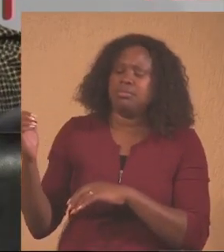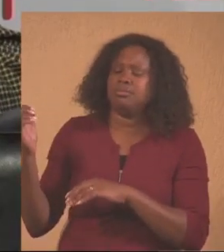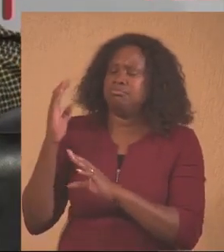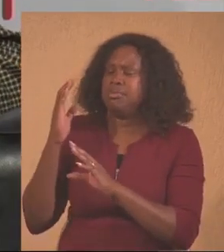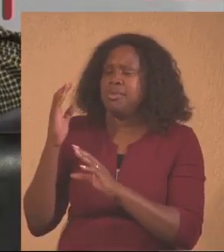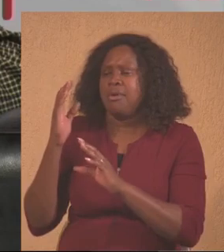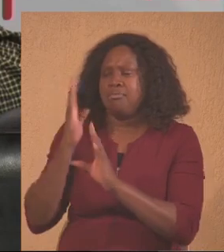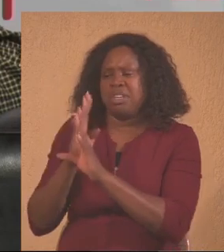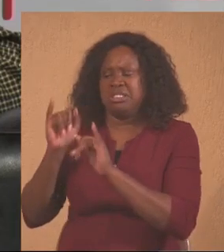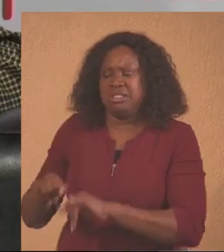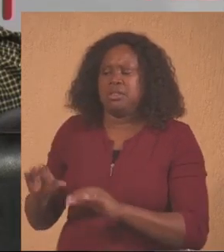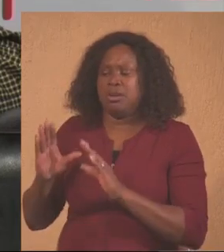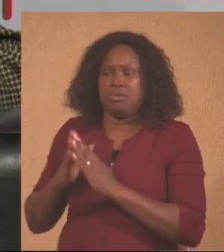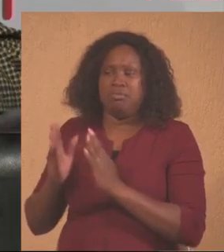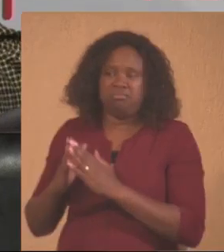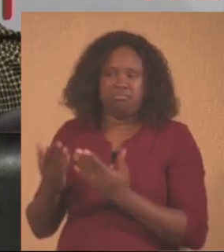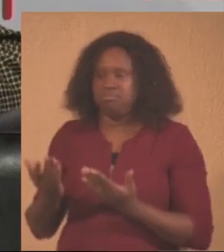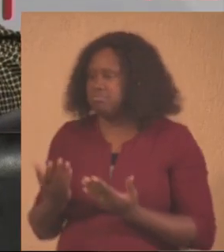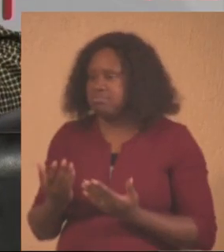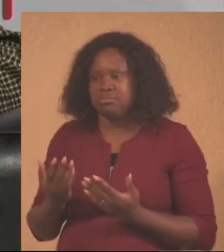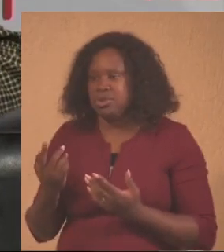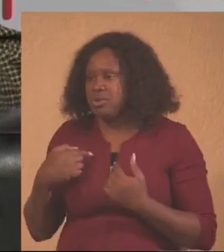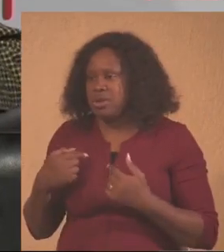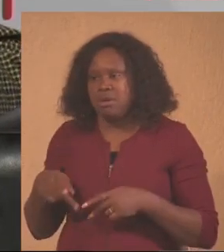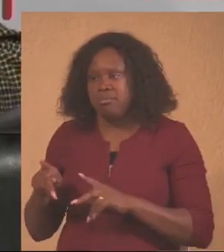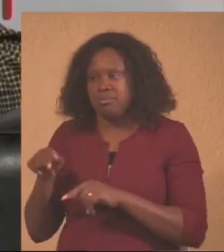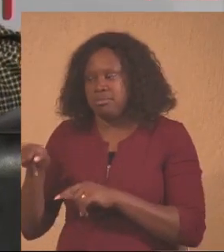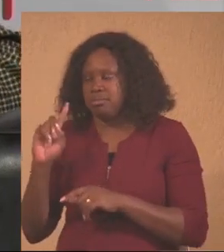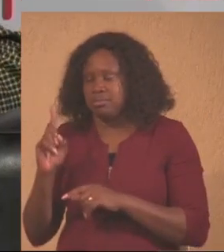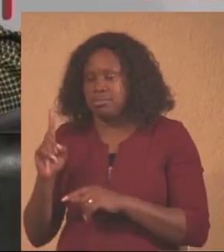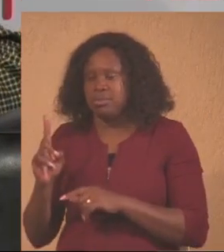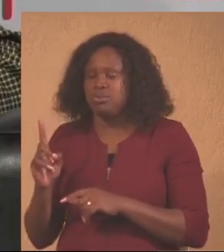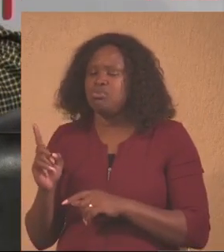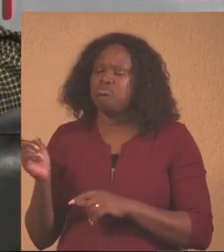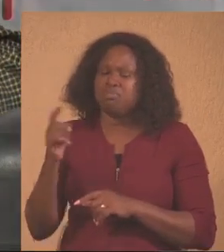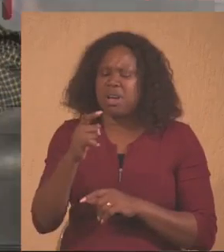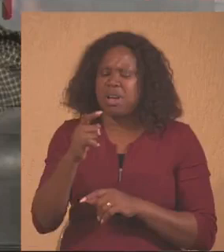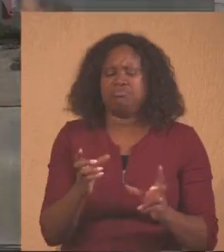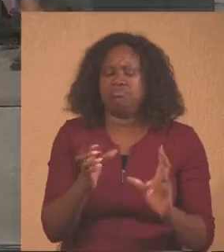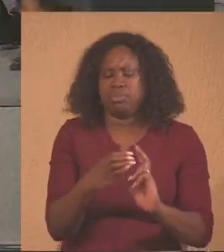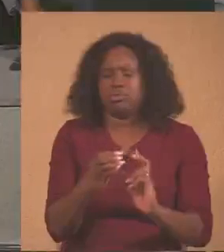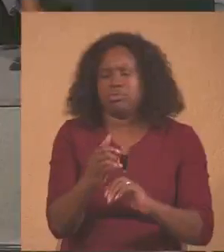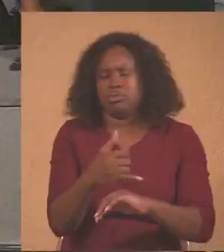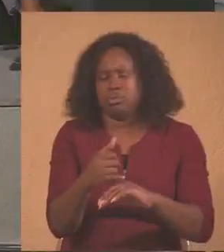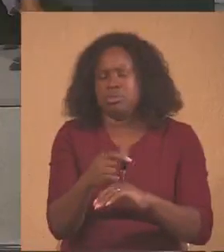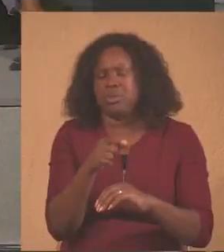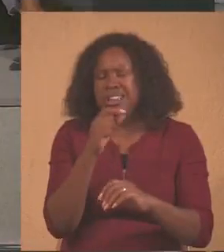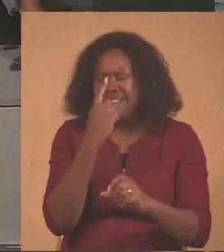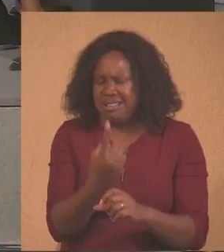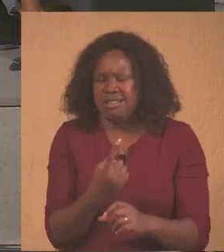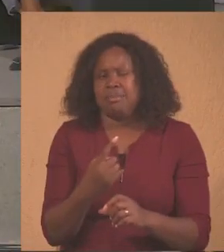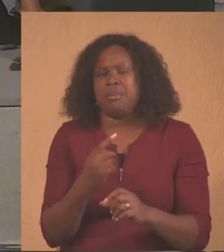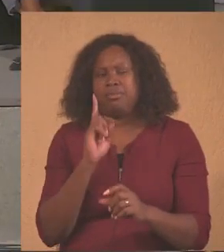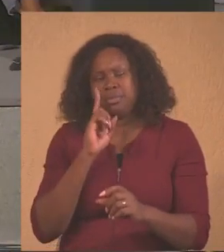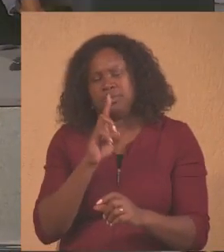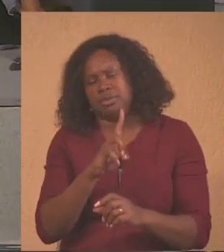for inspection, but that we don't prioritize. We will have to quarantine these people, monitor them for the period, as we are